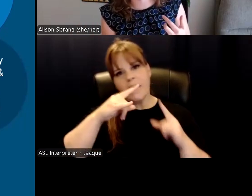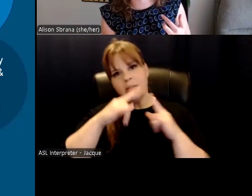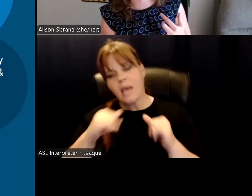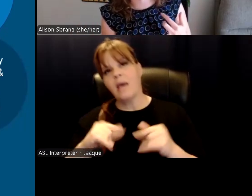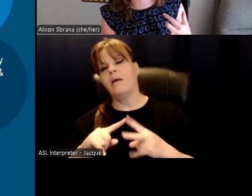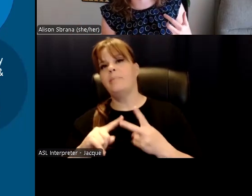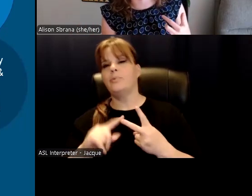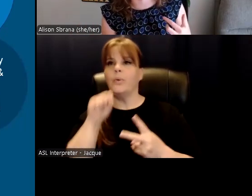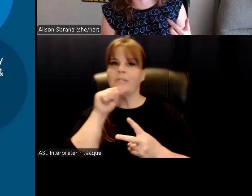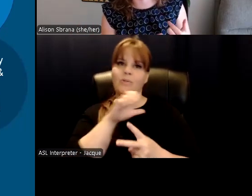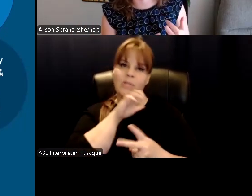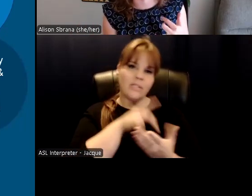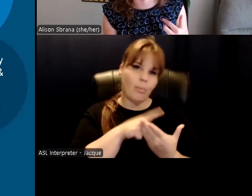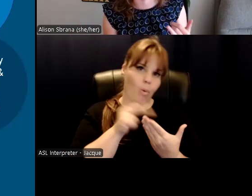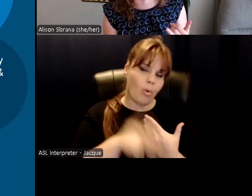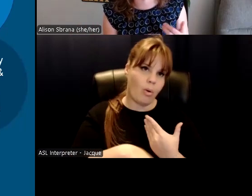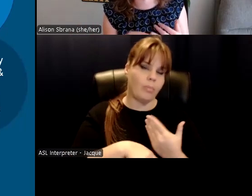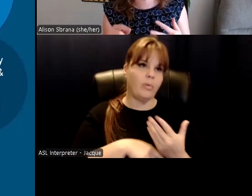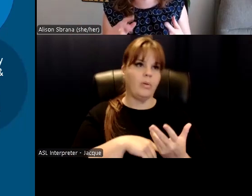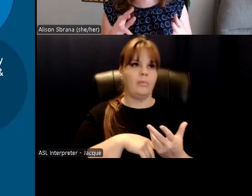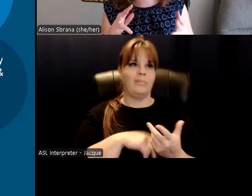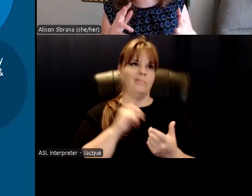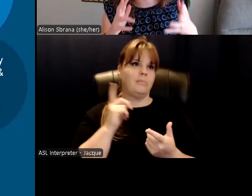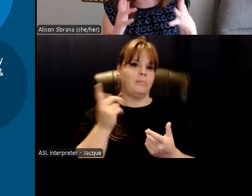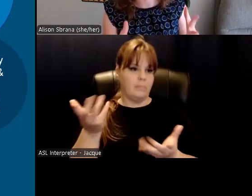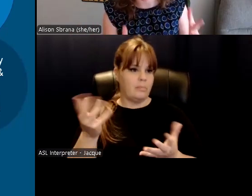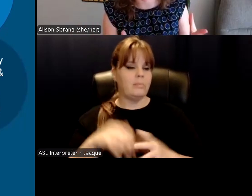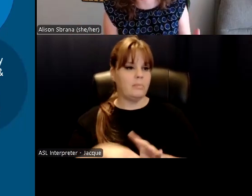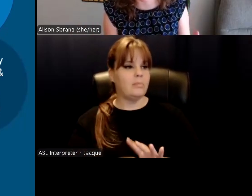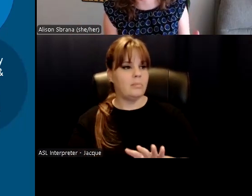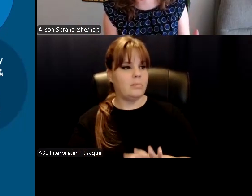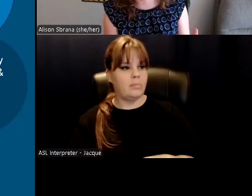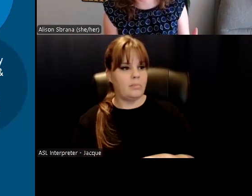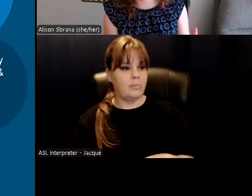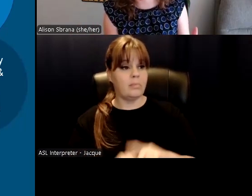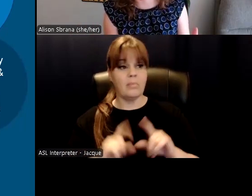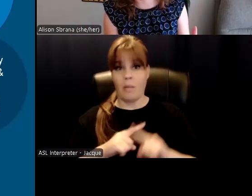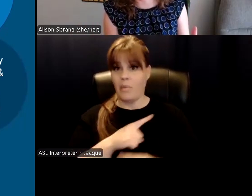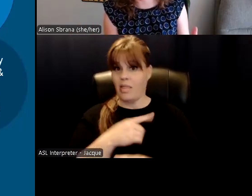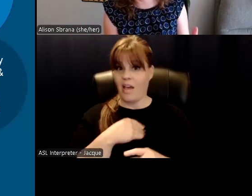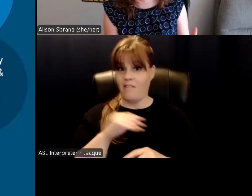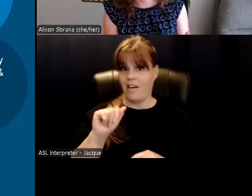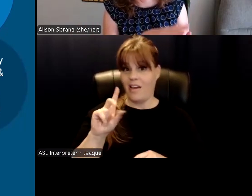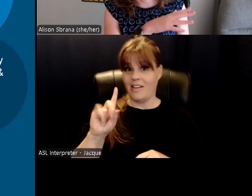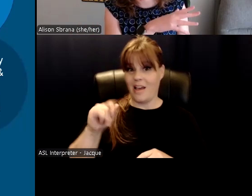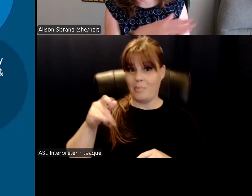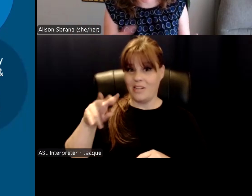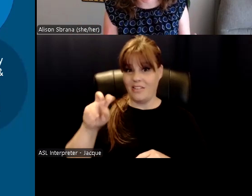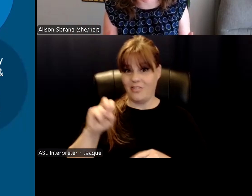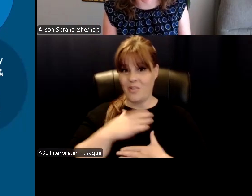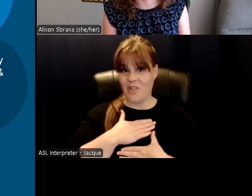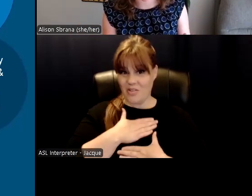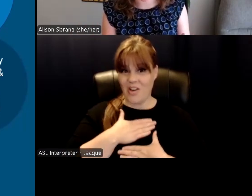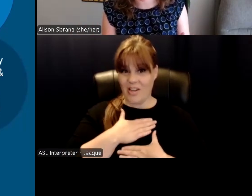senior programming about reduce your fall risk, but they have adaptive recreation also. And in